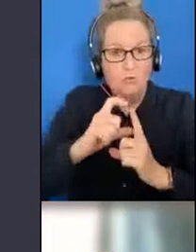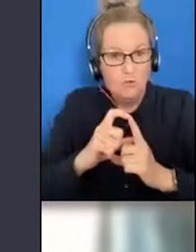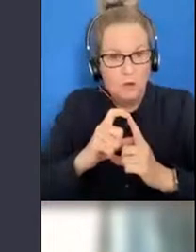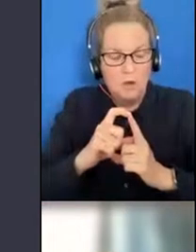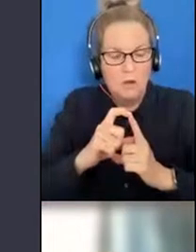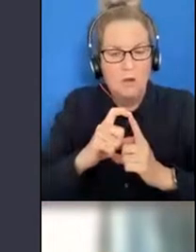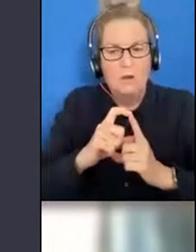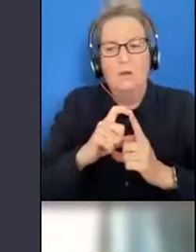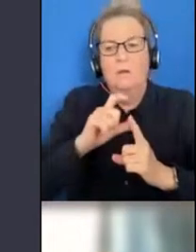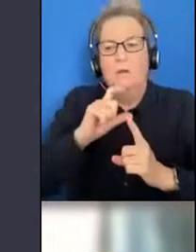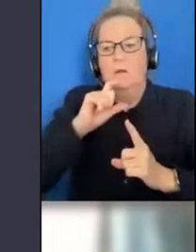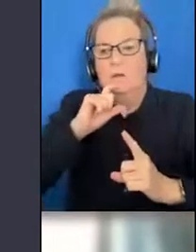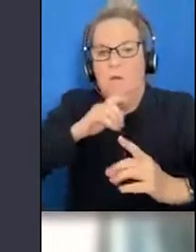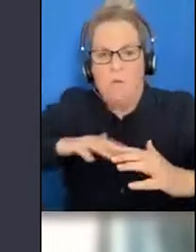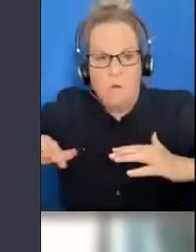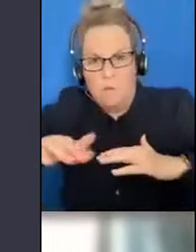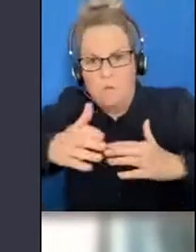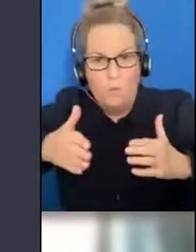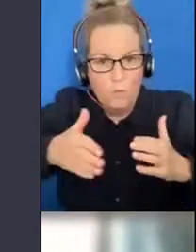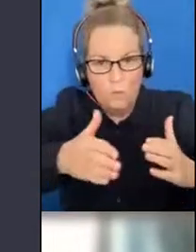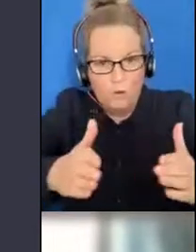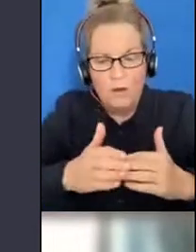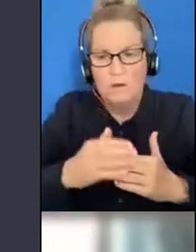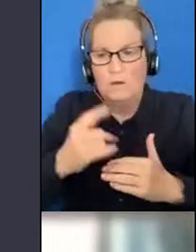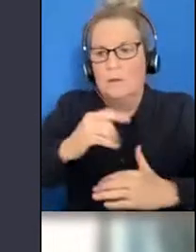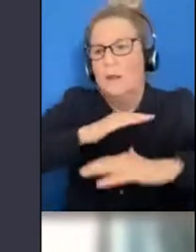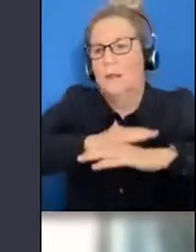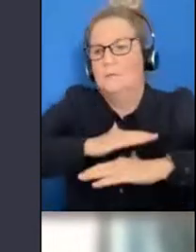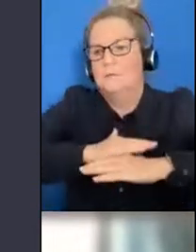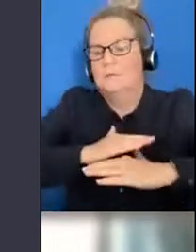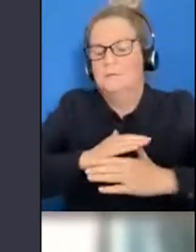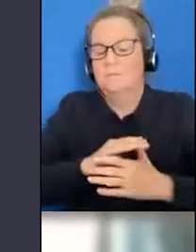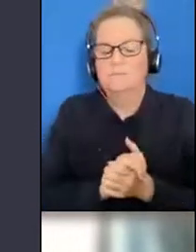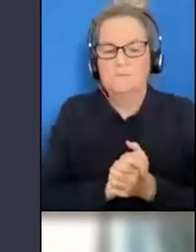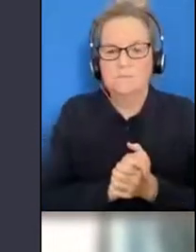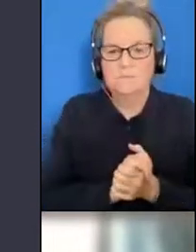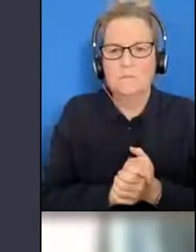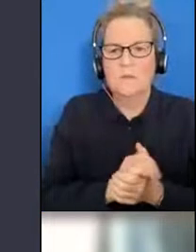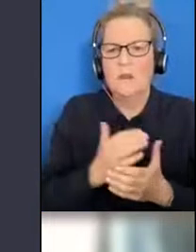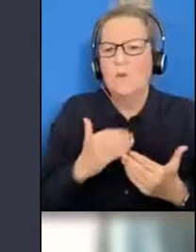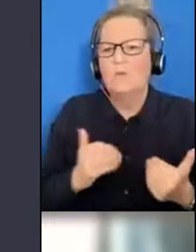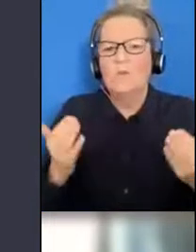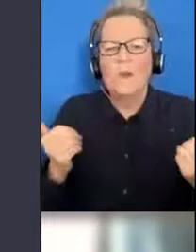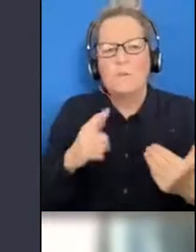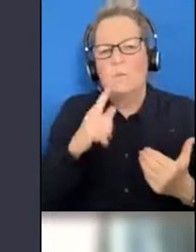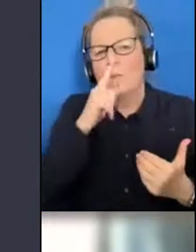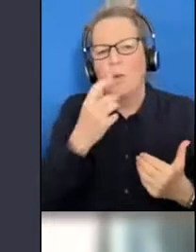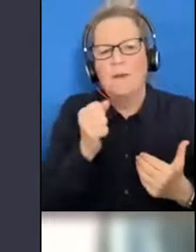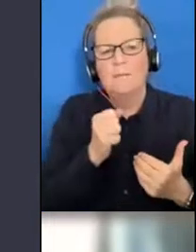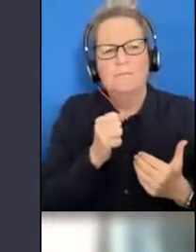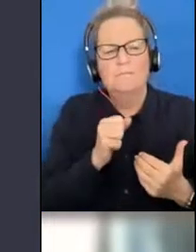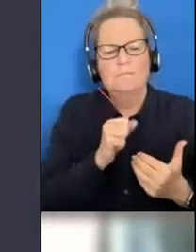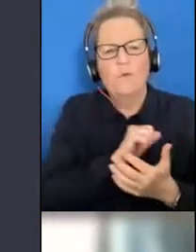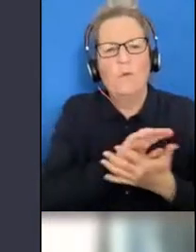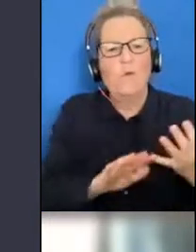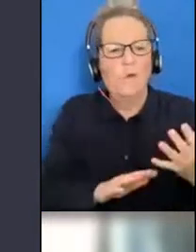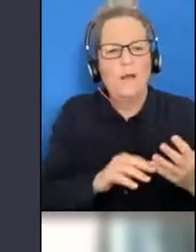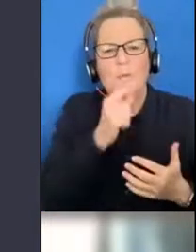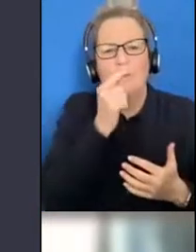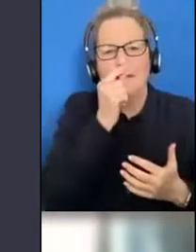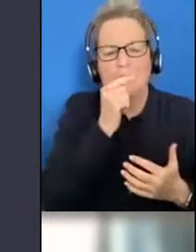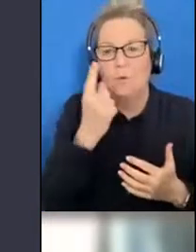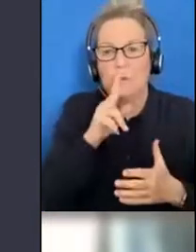lands and waters of New South Wales. I also want to welcome people of all abilities, and I would like to acknowledge